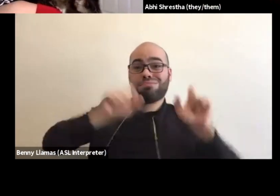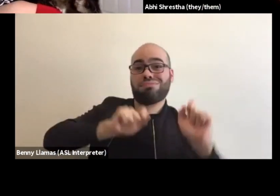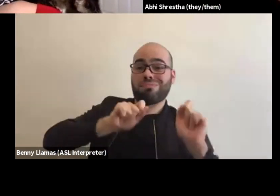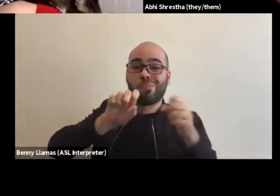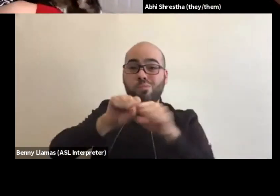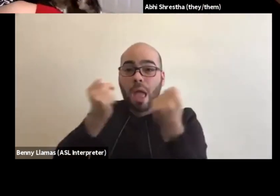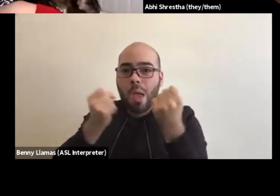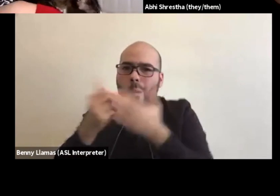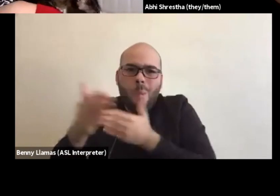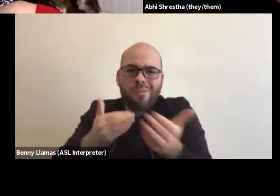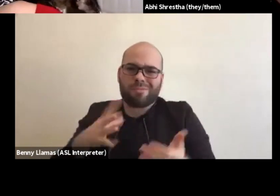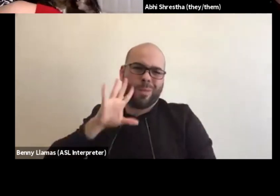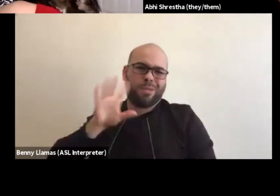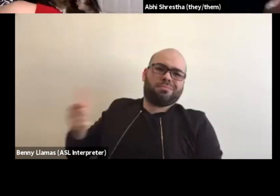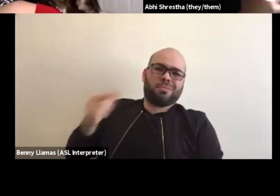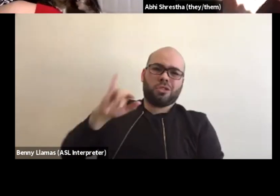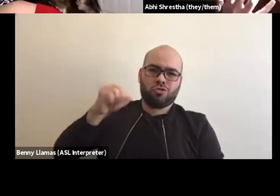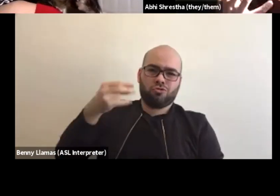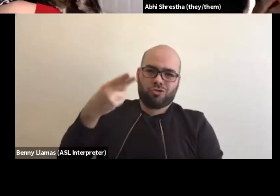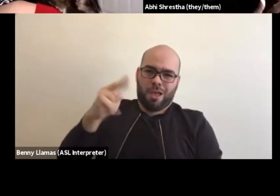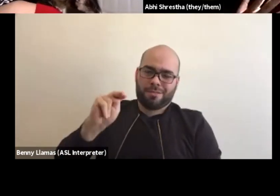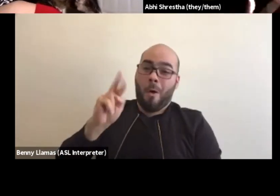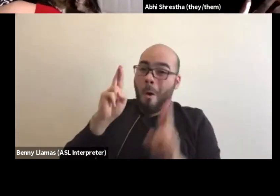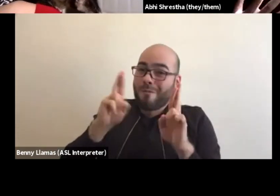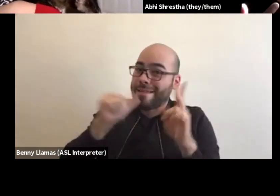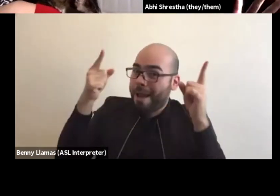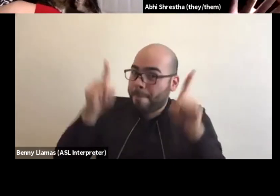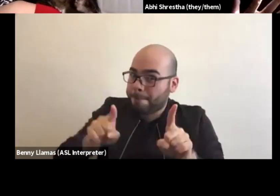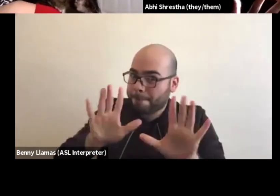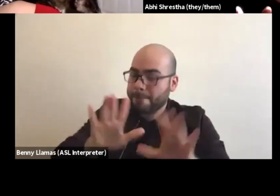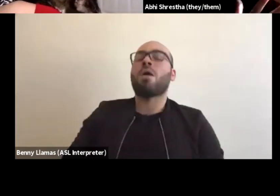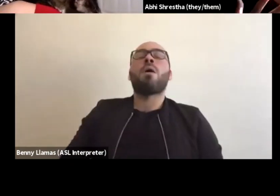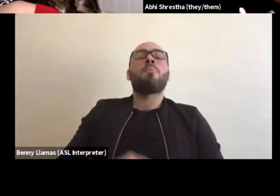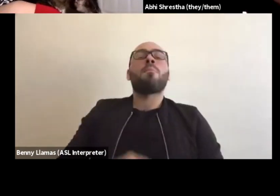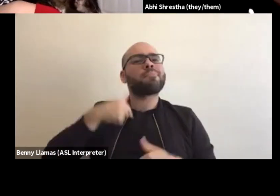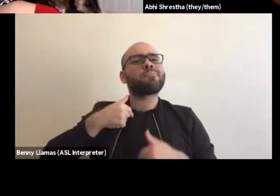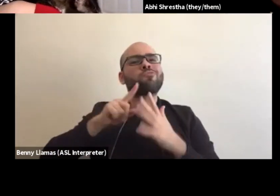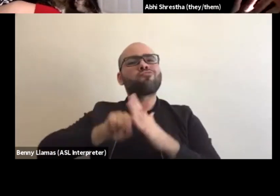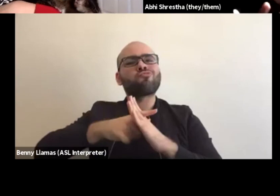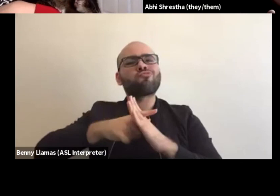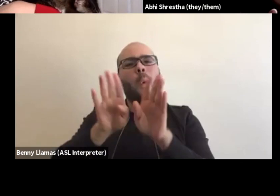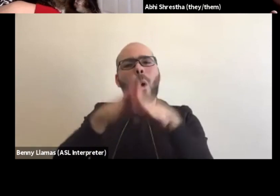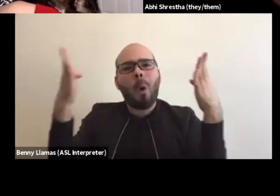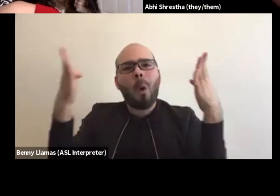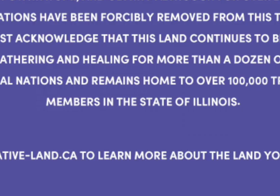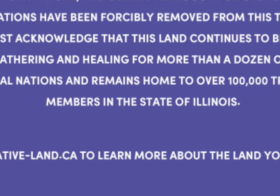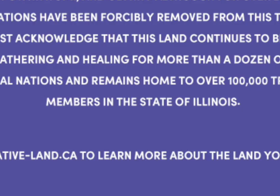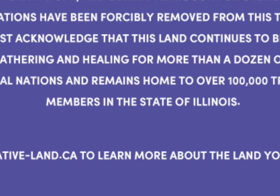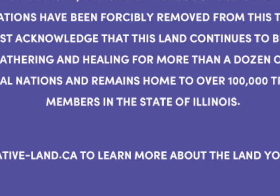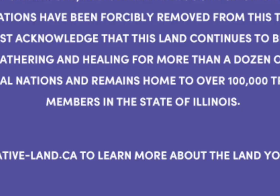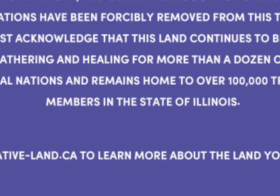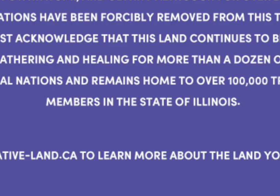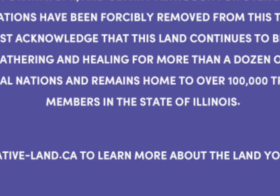be awesome. I wanted to open up this virtual space with a land acknowledgement. This